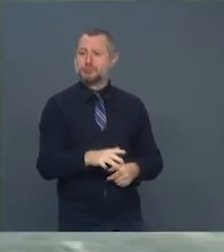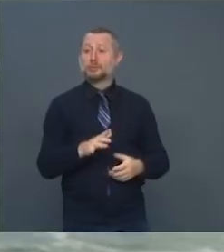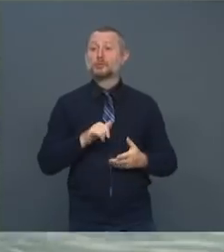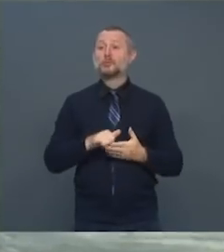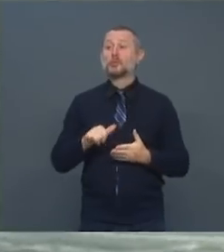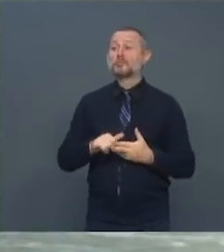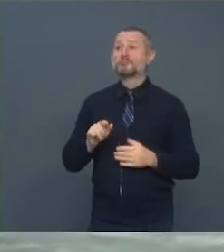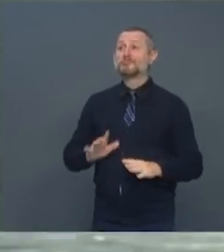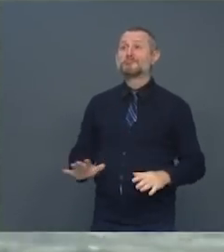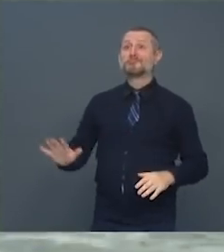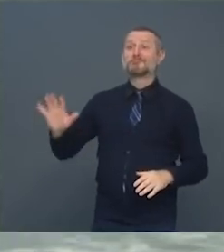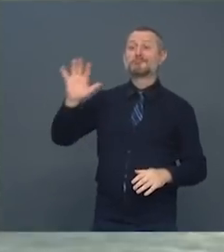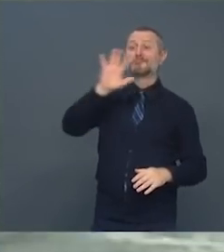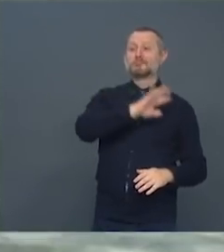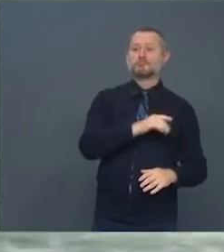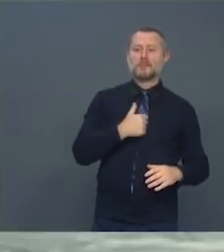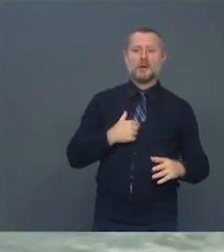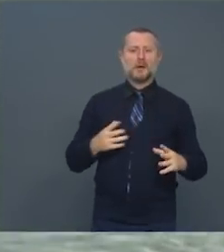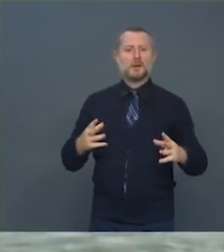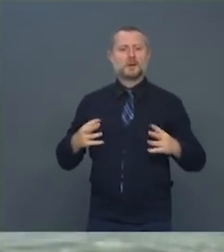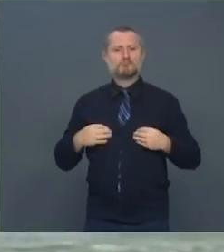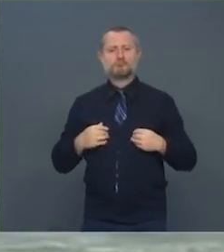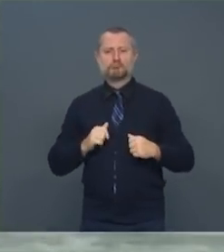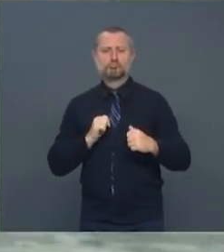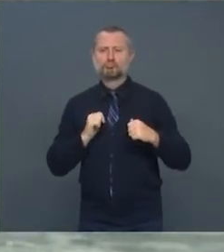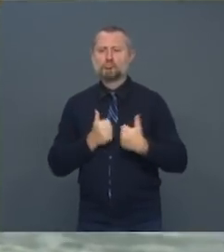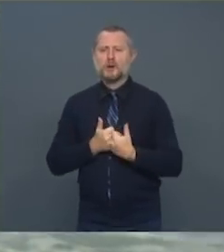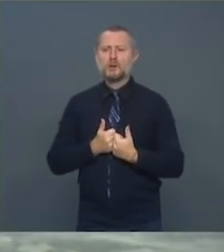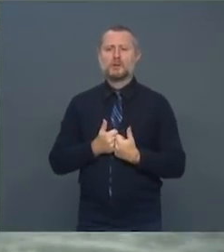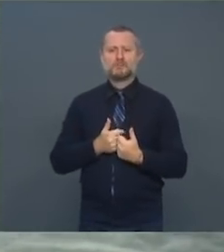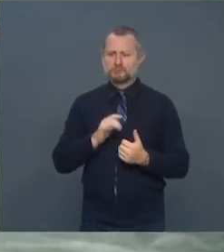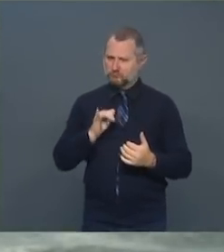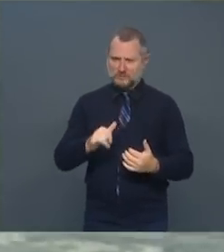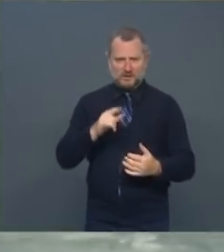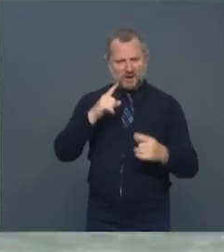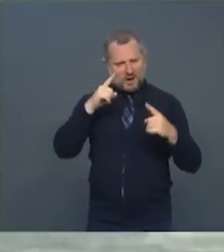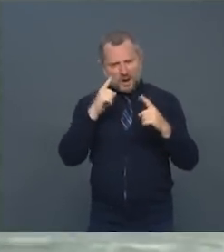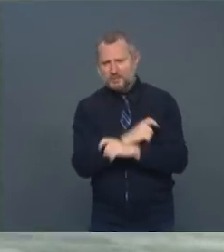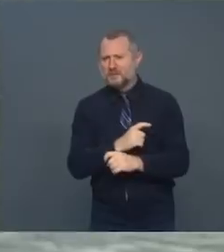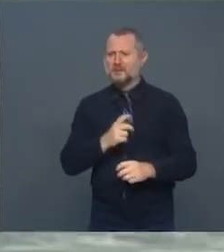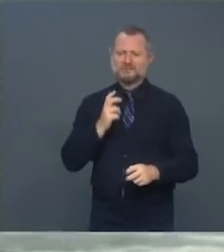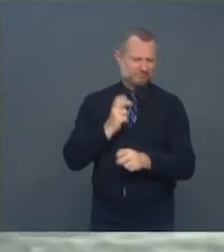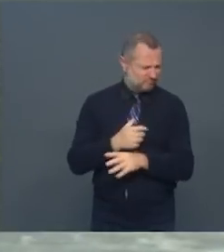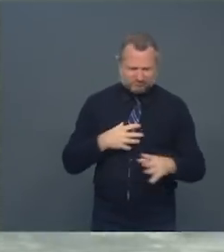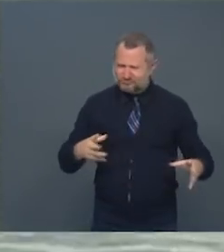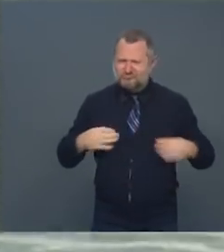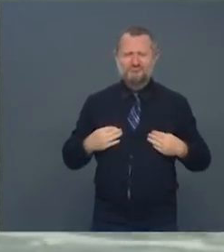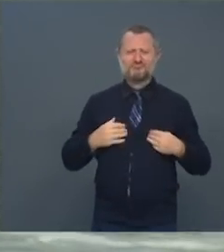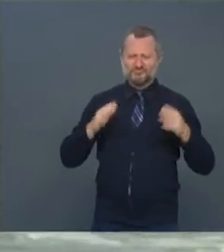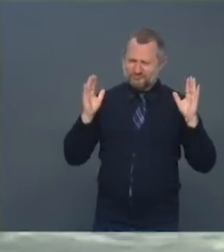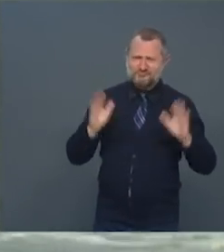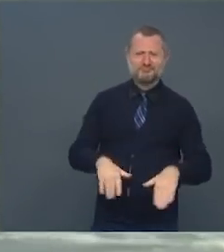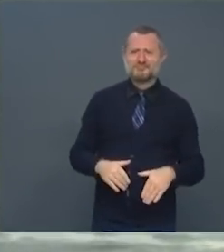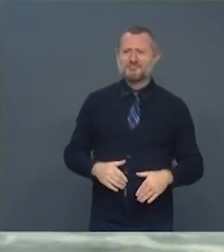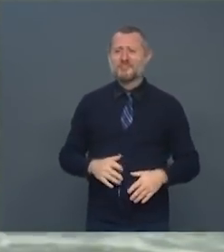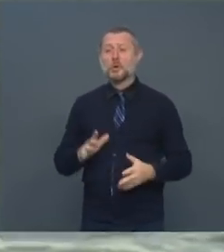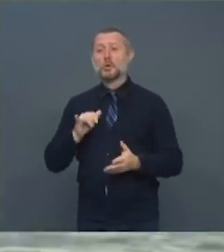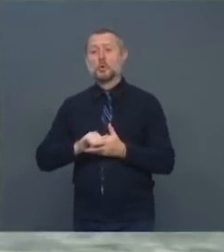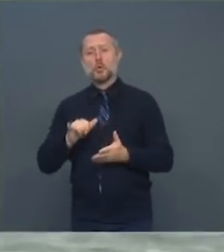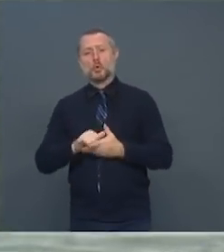we thrive on hard and complicated. New York is a community of